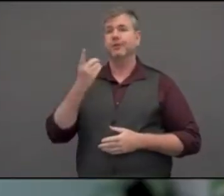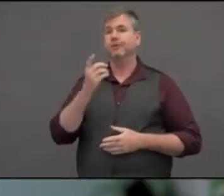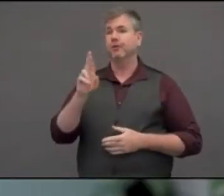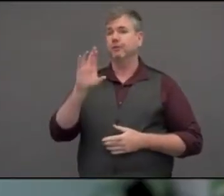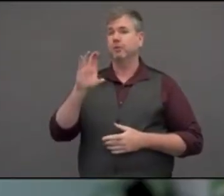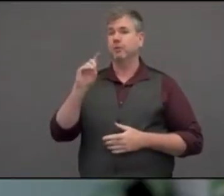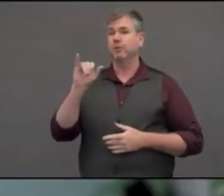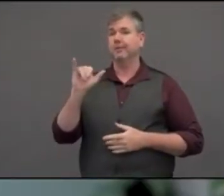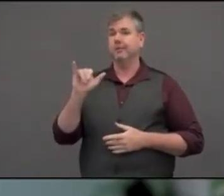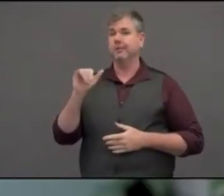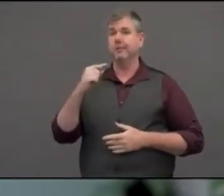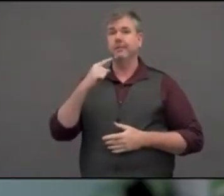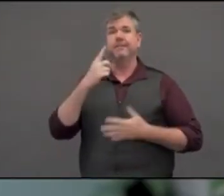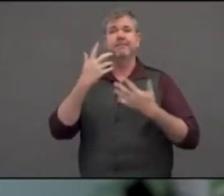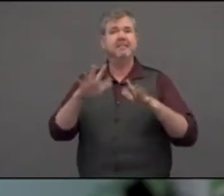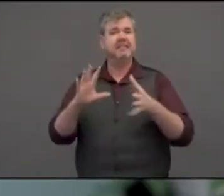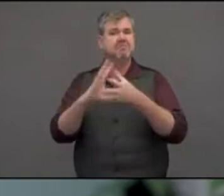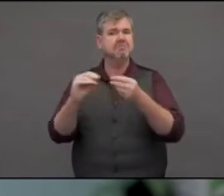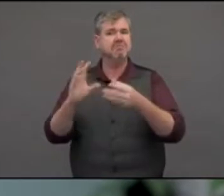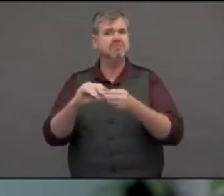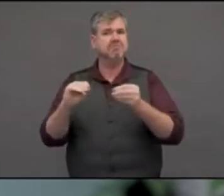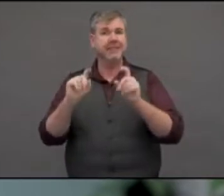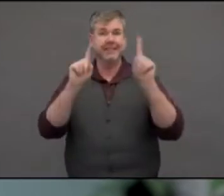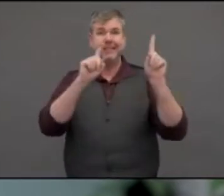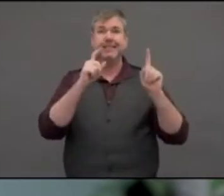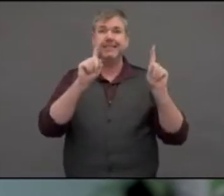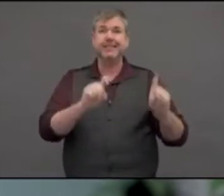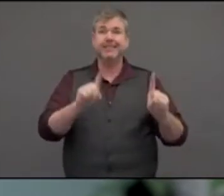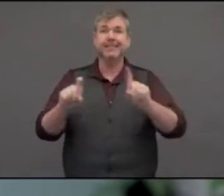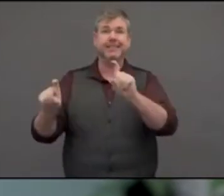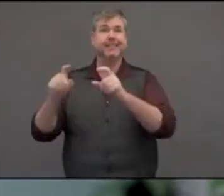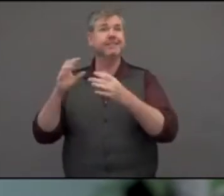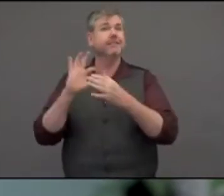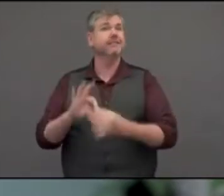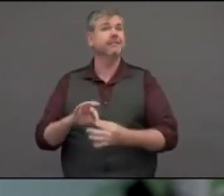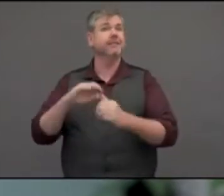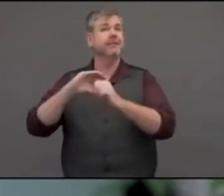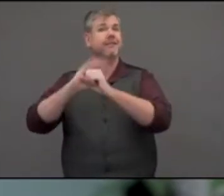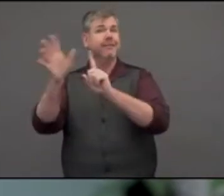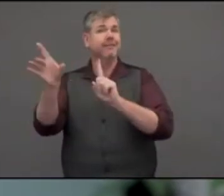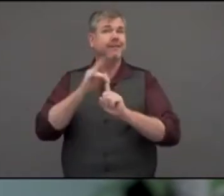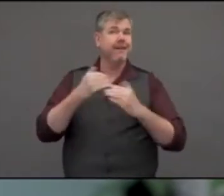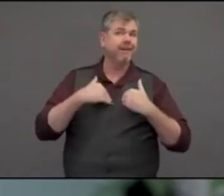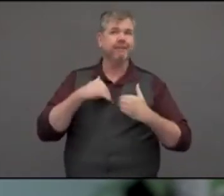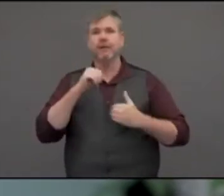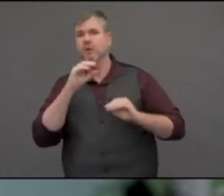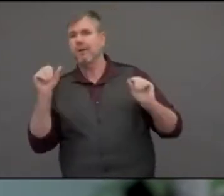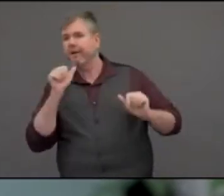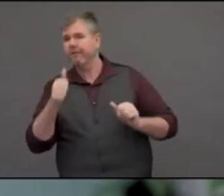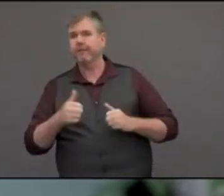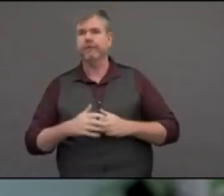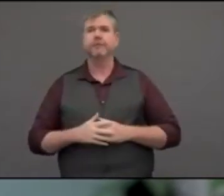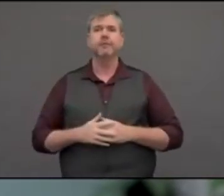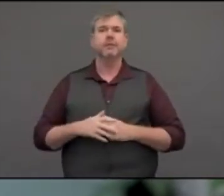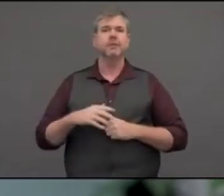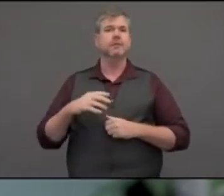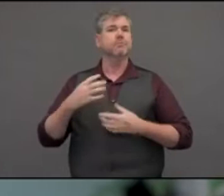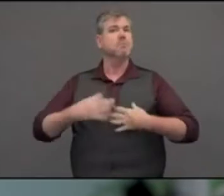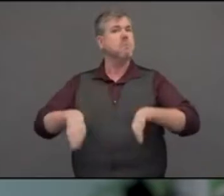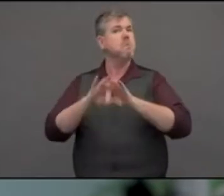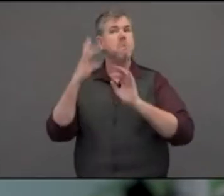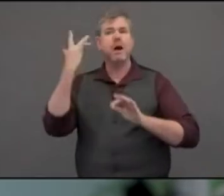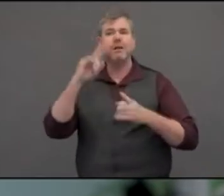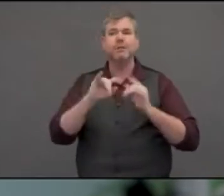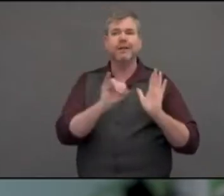clear that testing is essential. It's really at the beginning of us being able to identify and then break chains